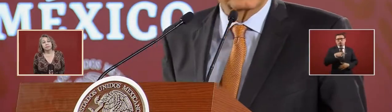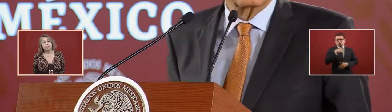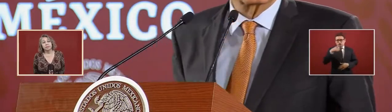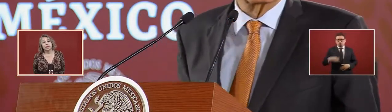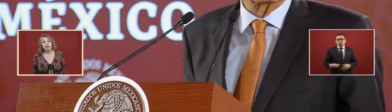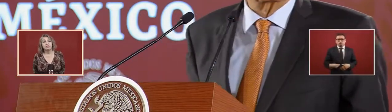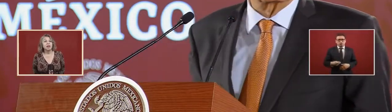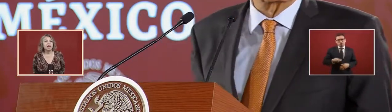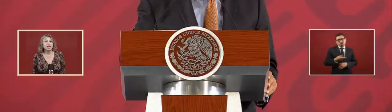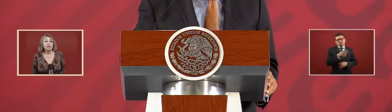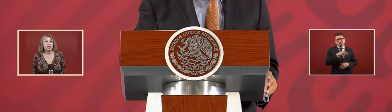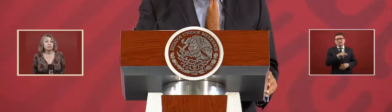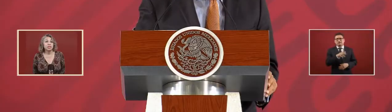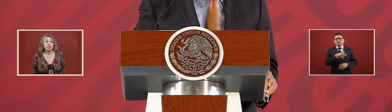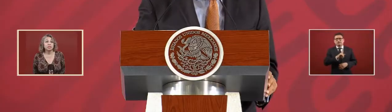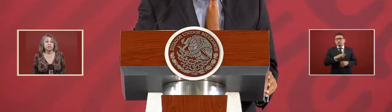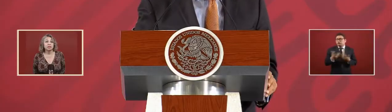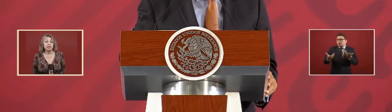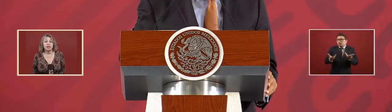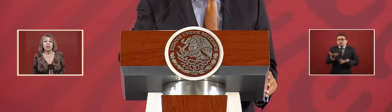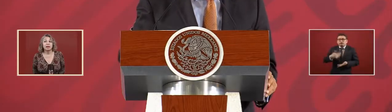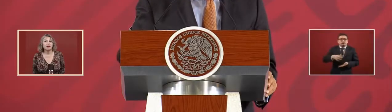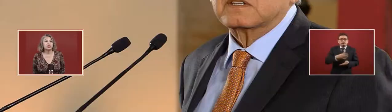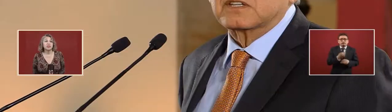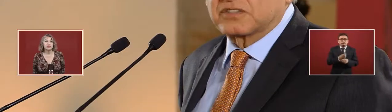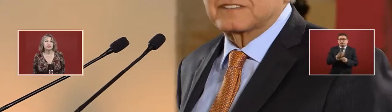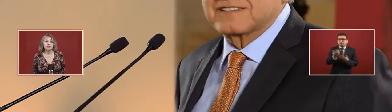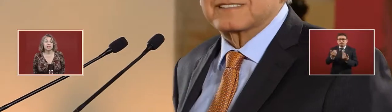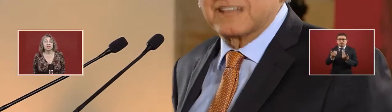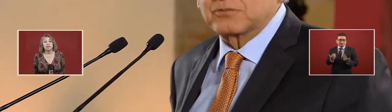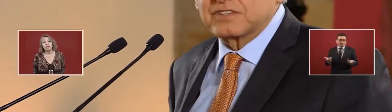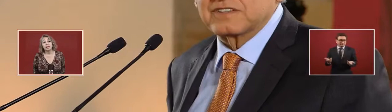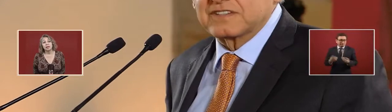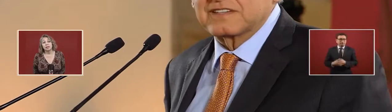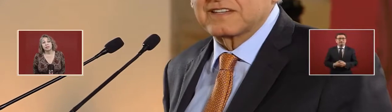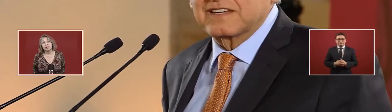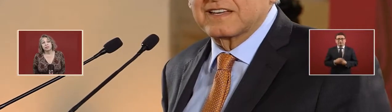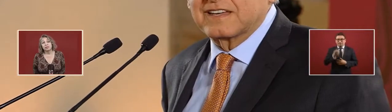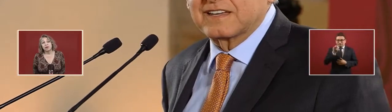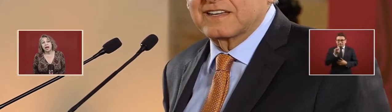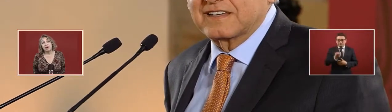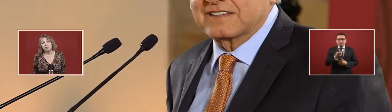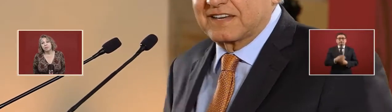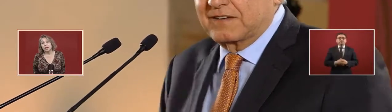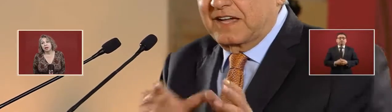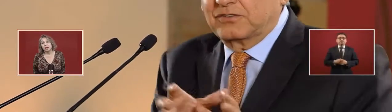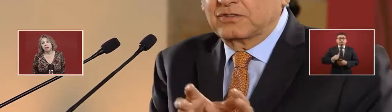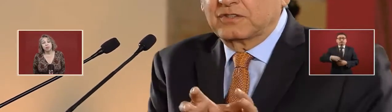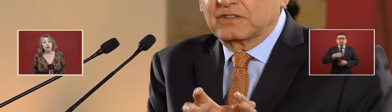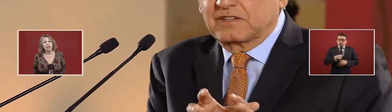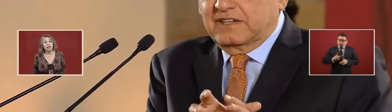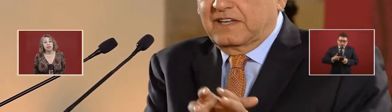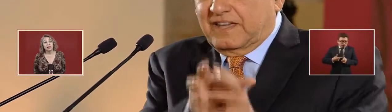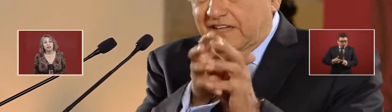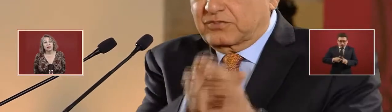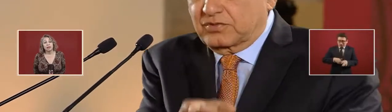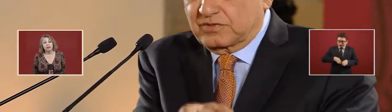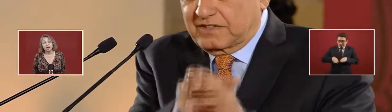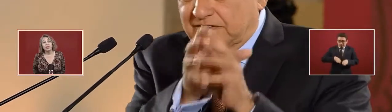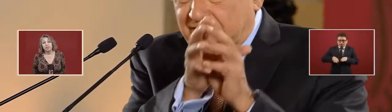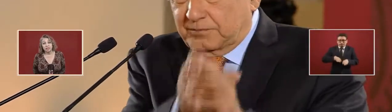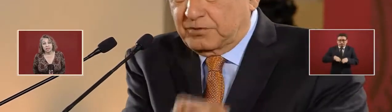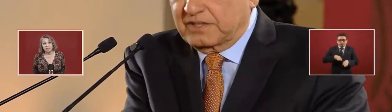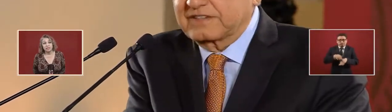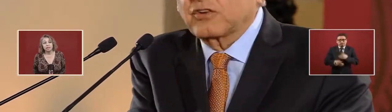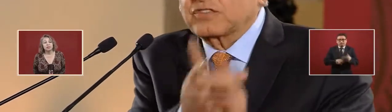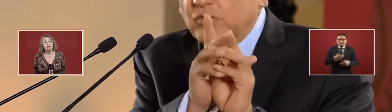tener opciones, el of no not tener having options and alternatives. Entonces, estamos so now we are working en esto.